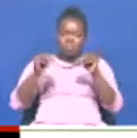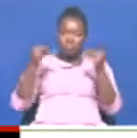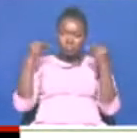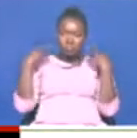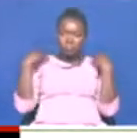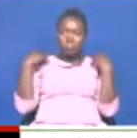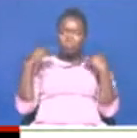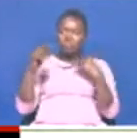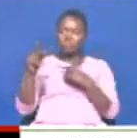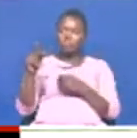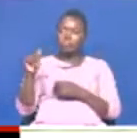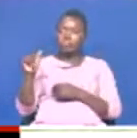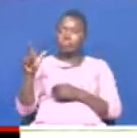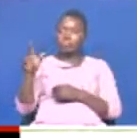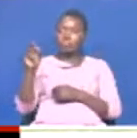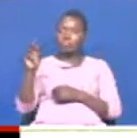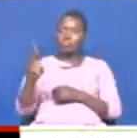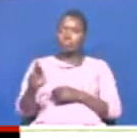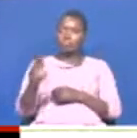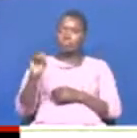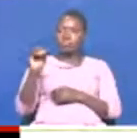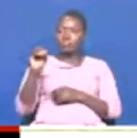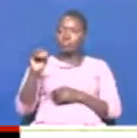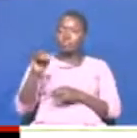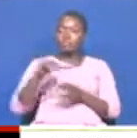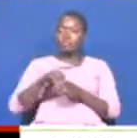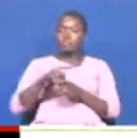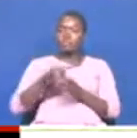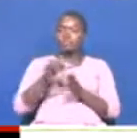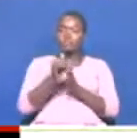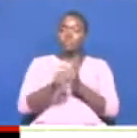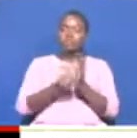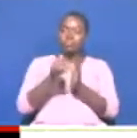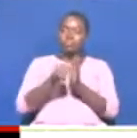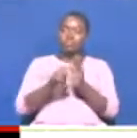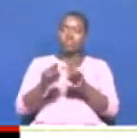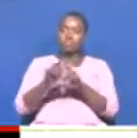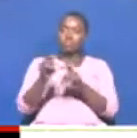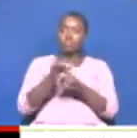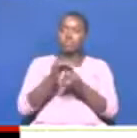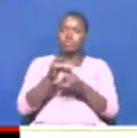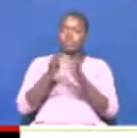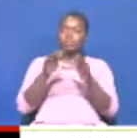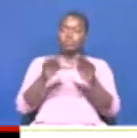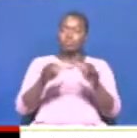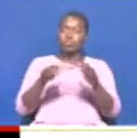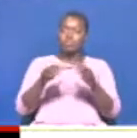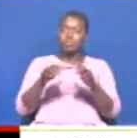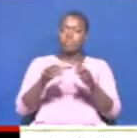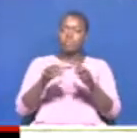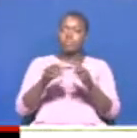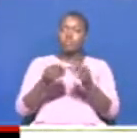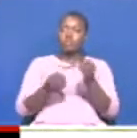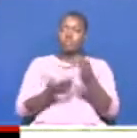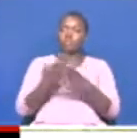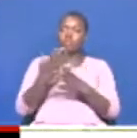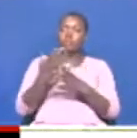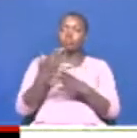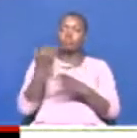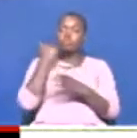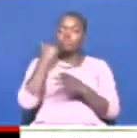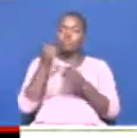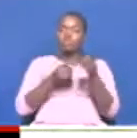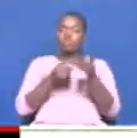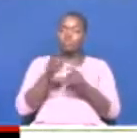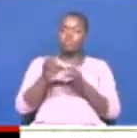its dairy institute at Naivasha, has also begun training farmers on breeding disease control and animal health, feed